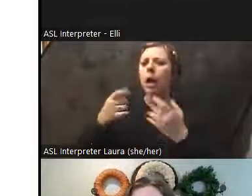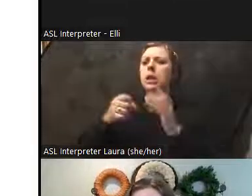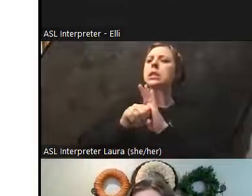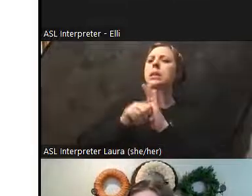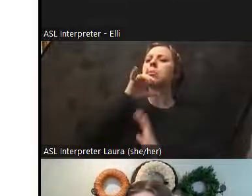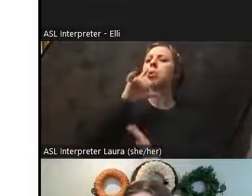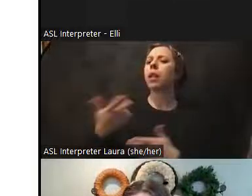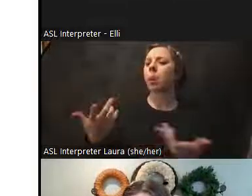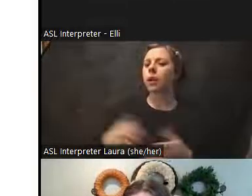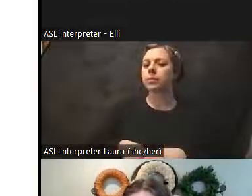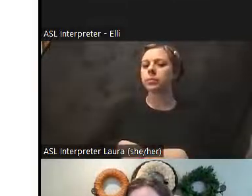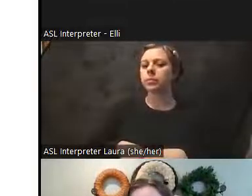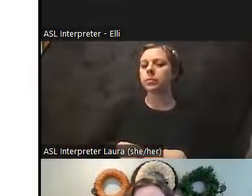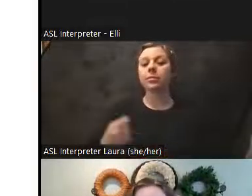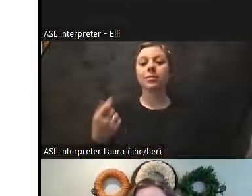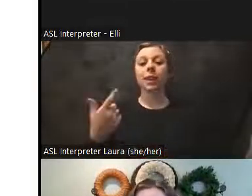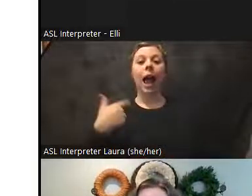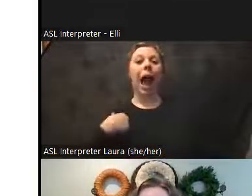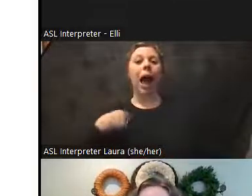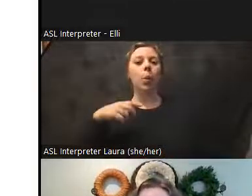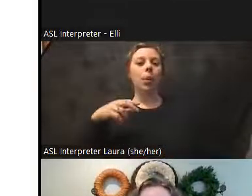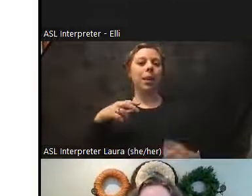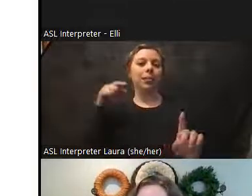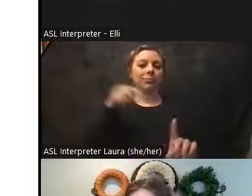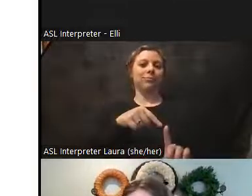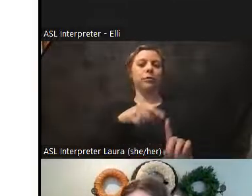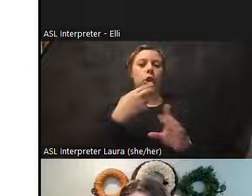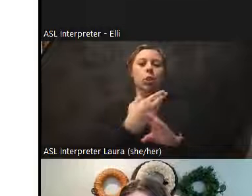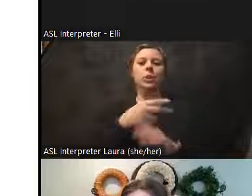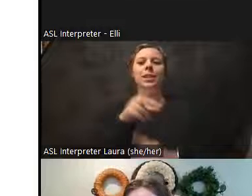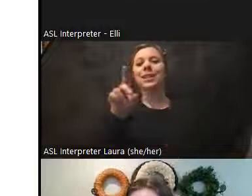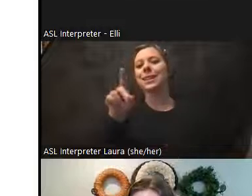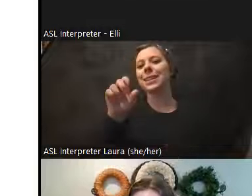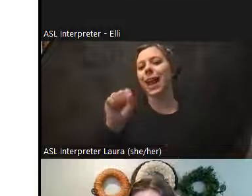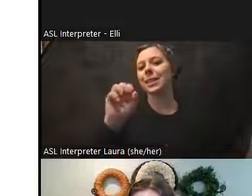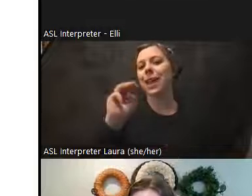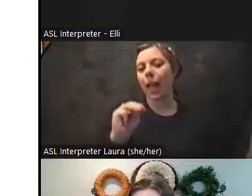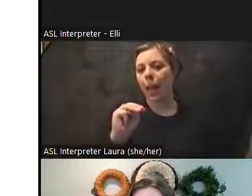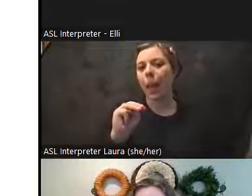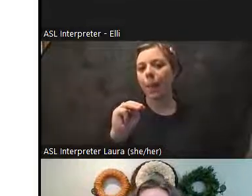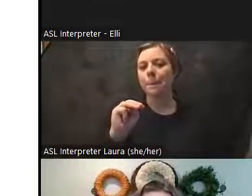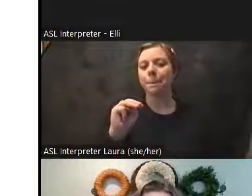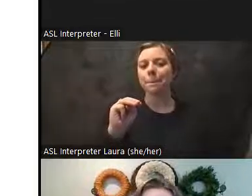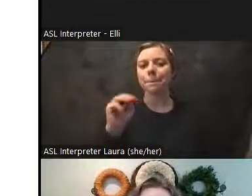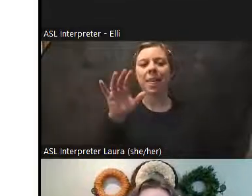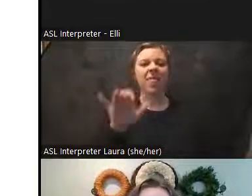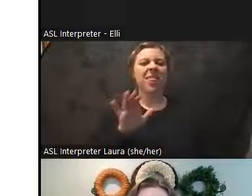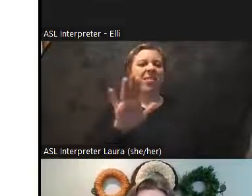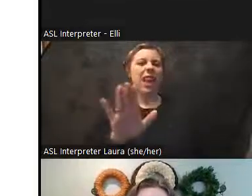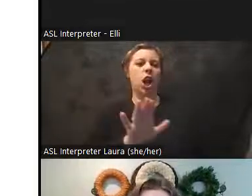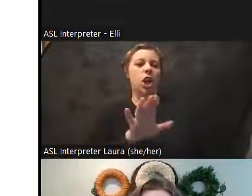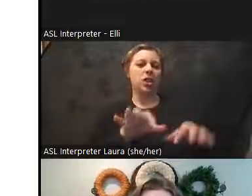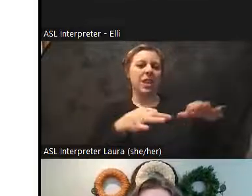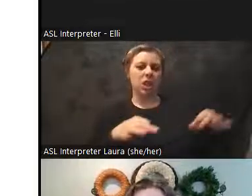the DSM definition of and criteria for a PTSD diagnosis. However, not